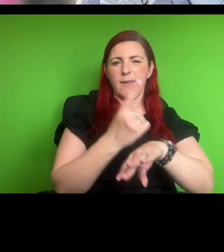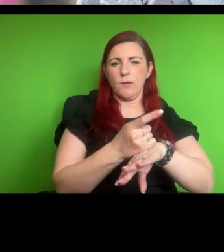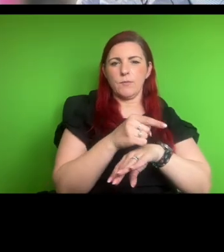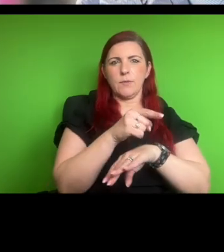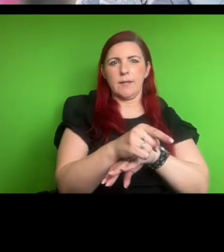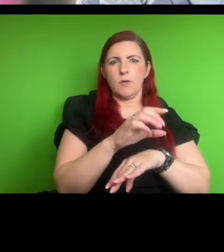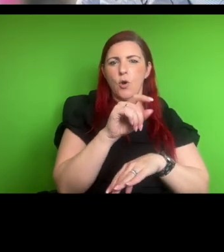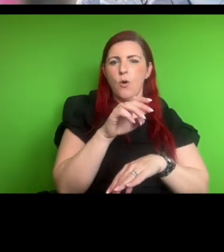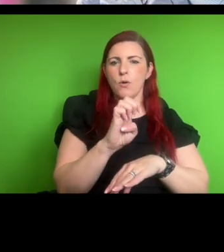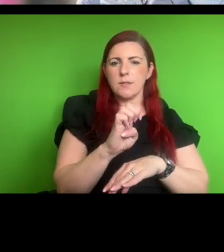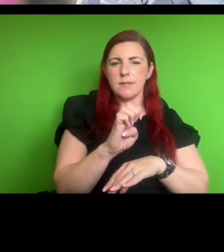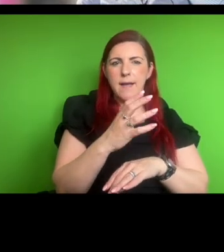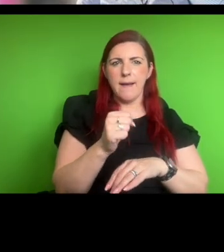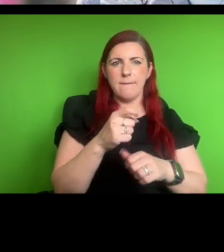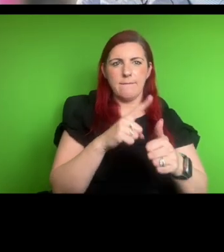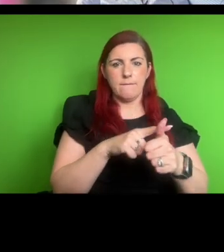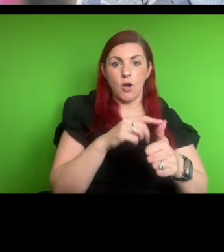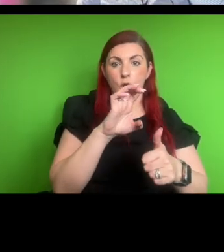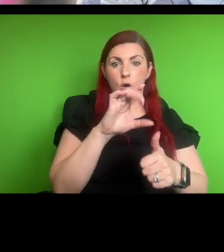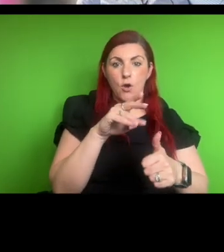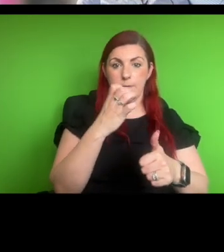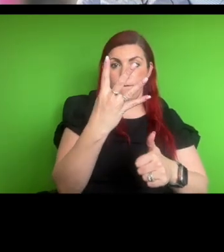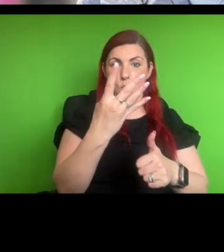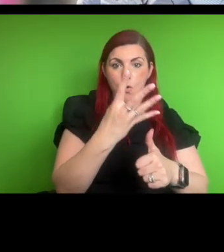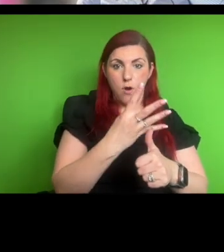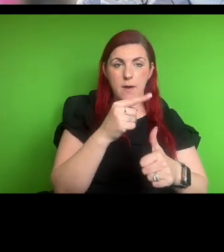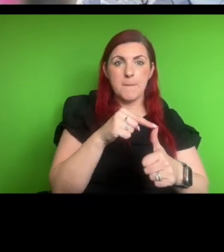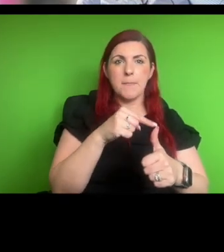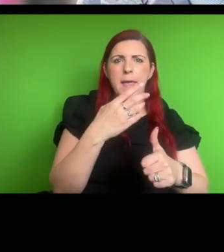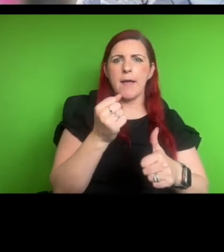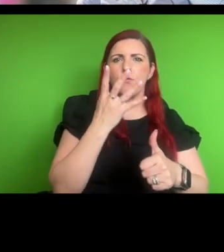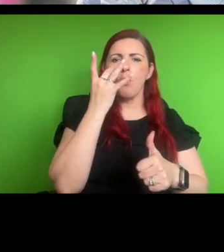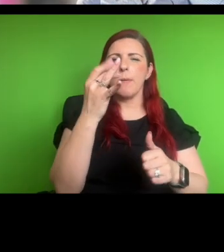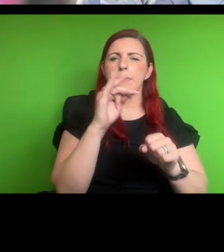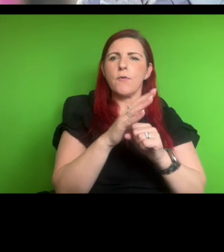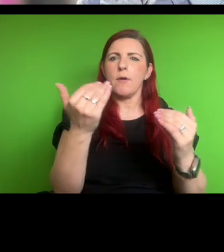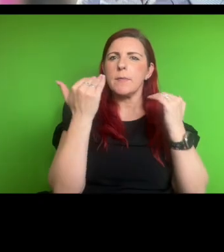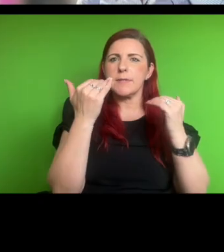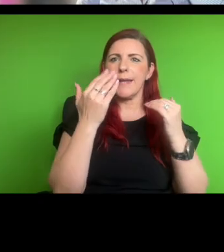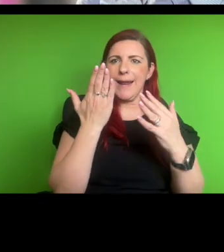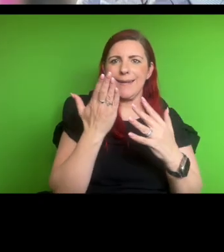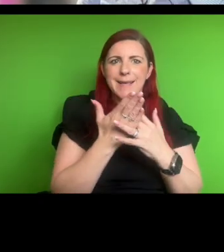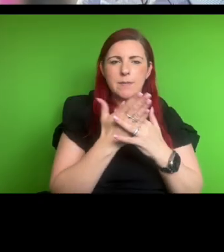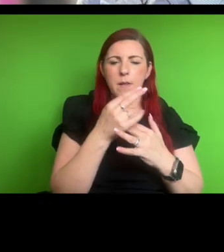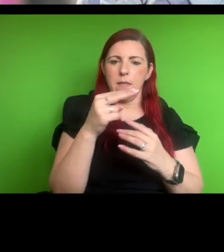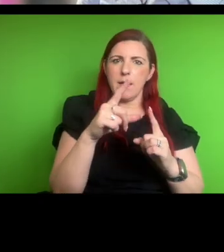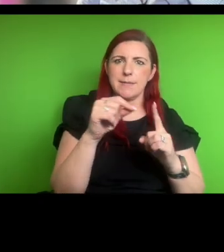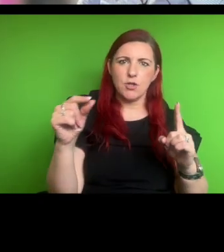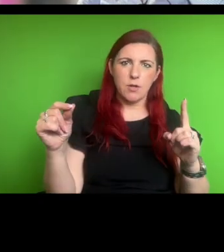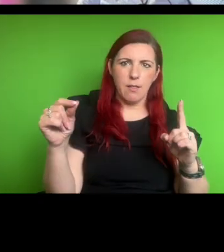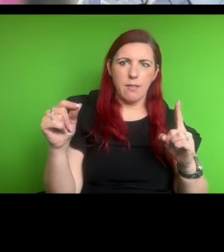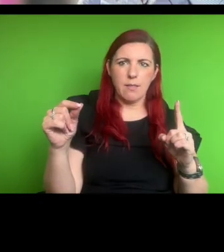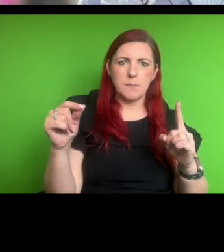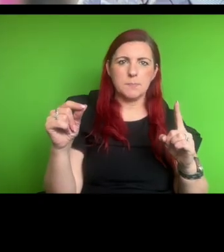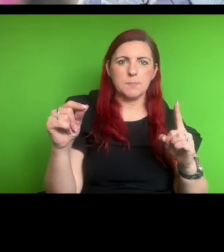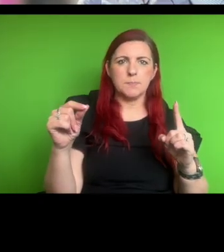4, it sets out requirements for information in accessible non-digital form, the presentation of